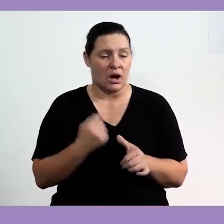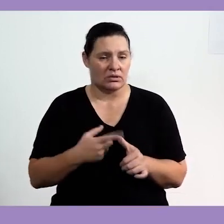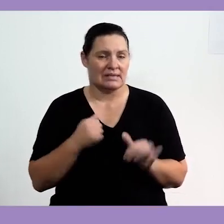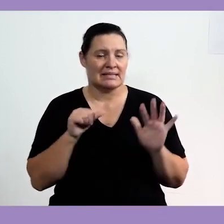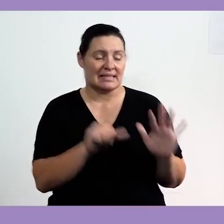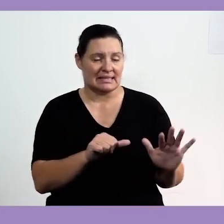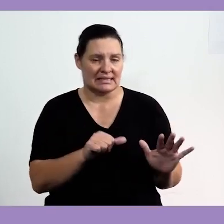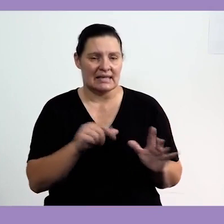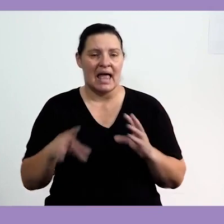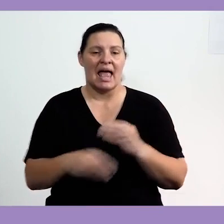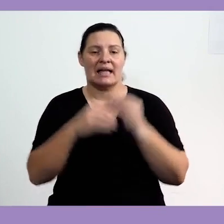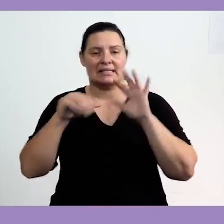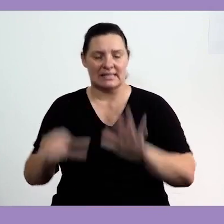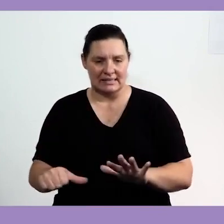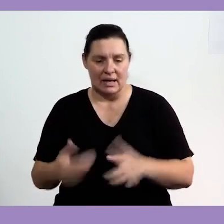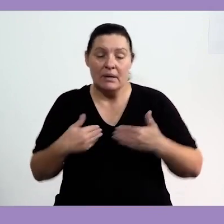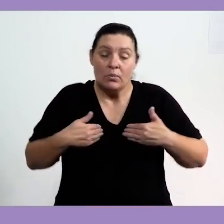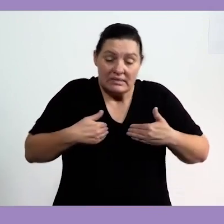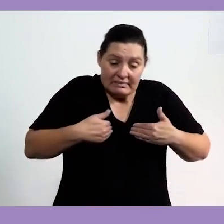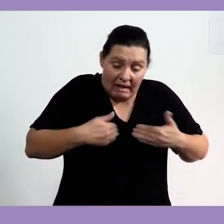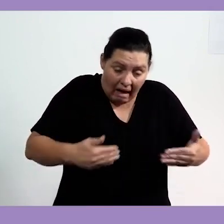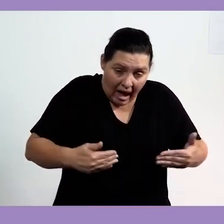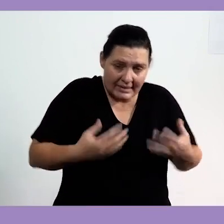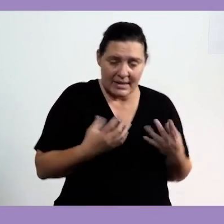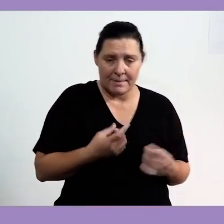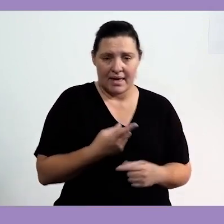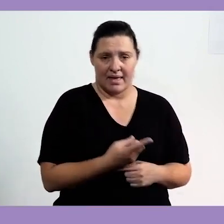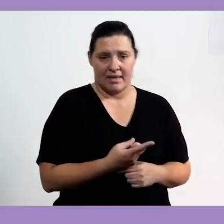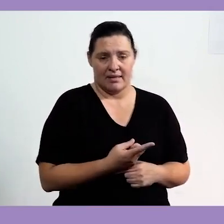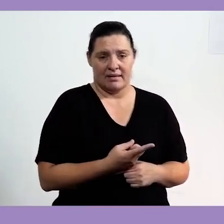So we are counting in 6s, but we started